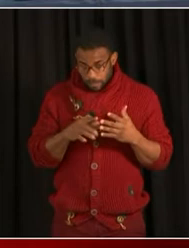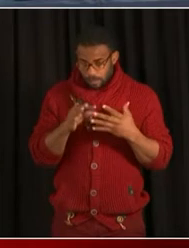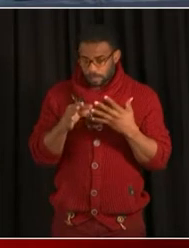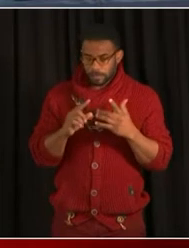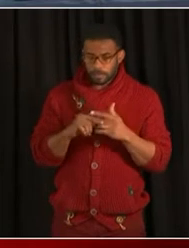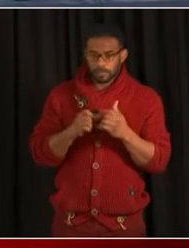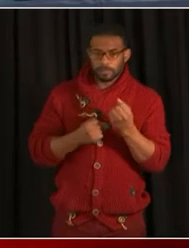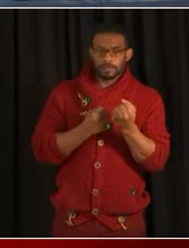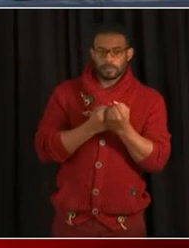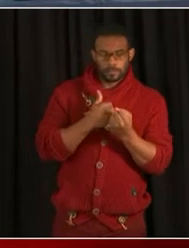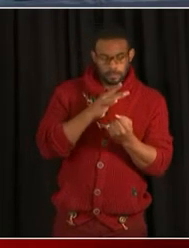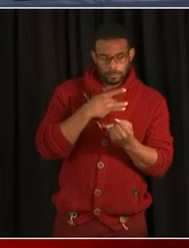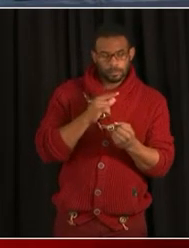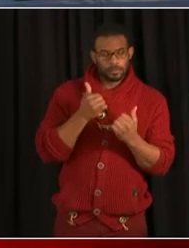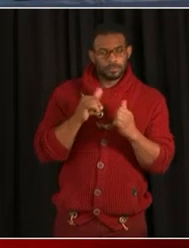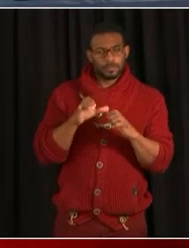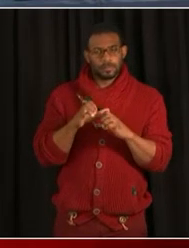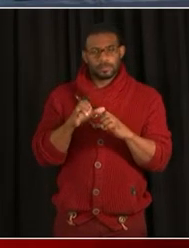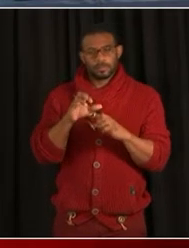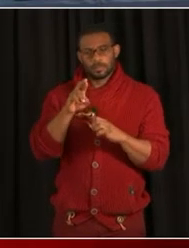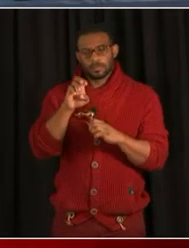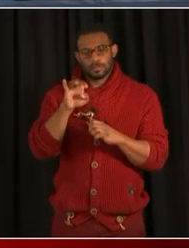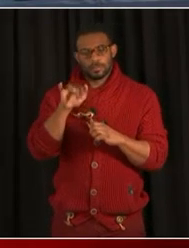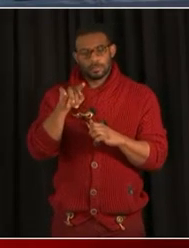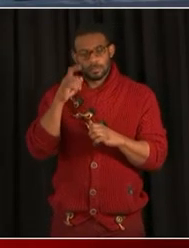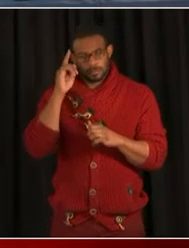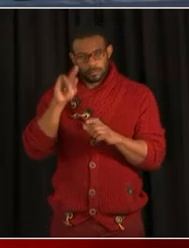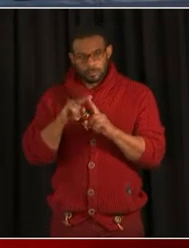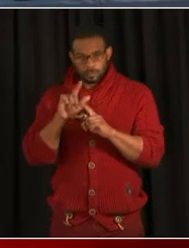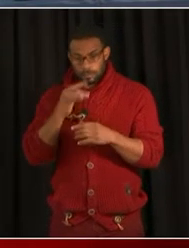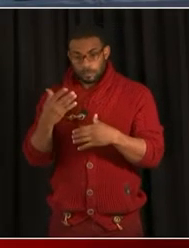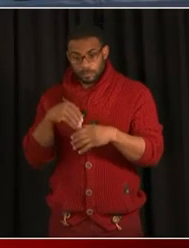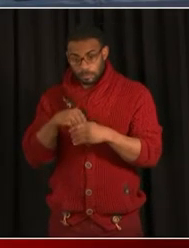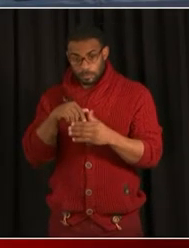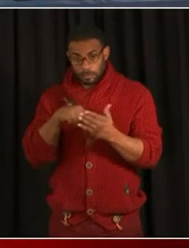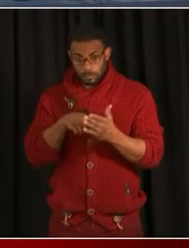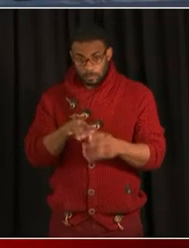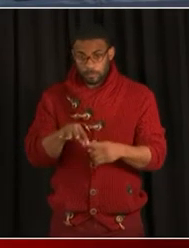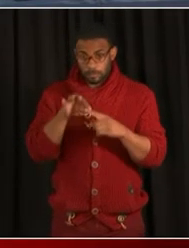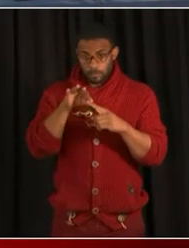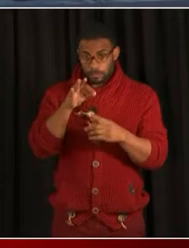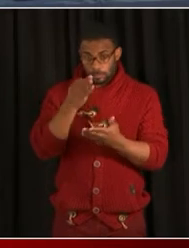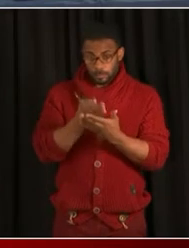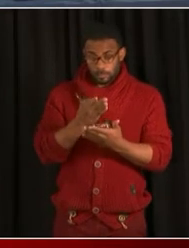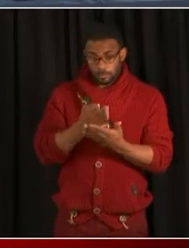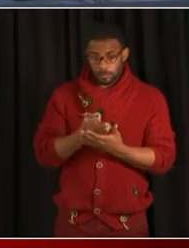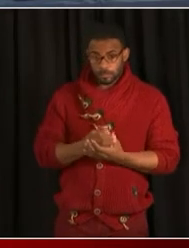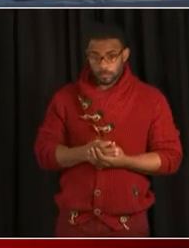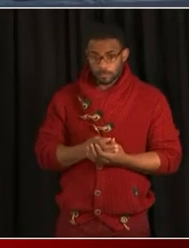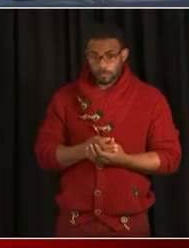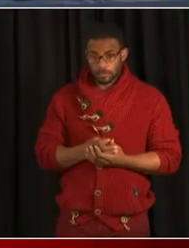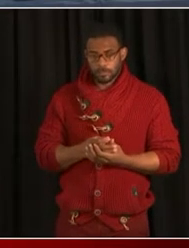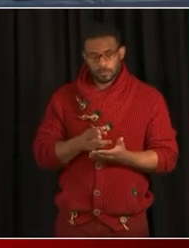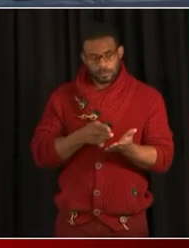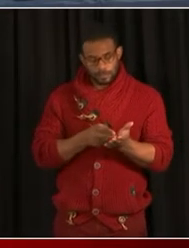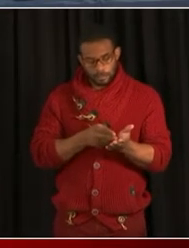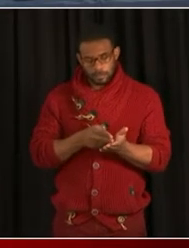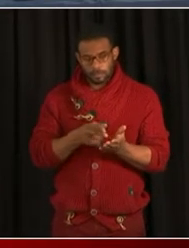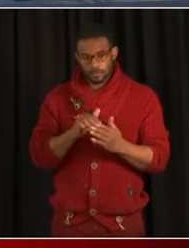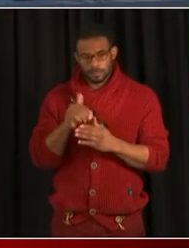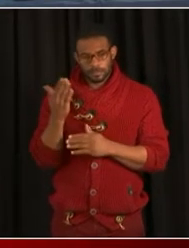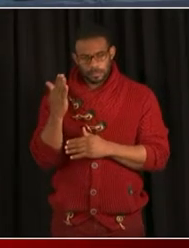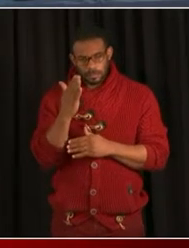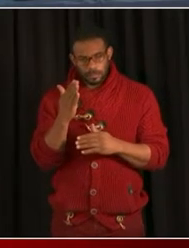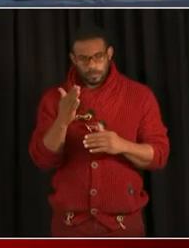it's optional to supply. We would like to try to do a rebate for that as well. That is included in this particular fund. Obviously,